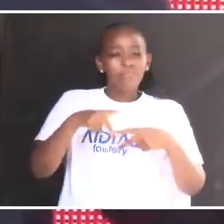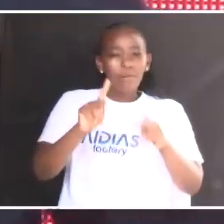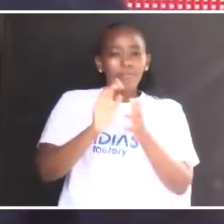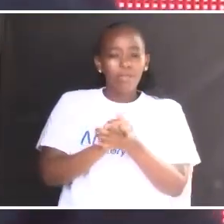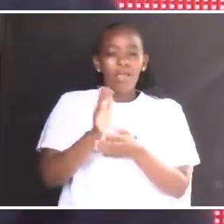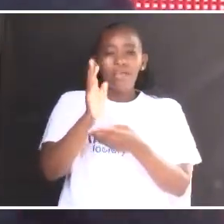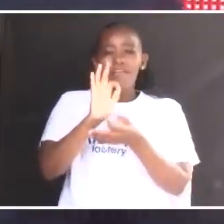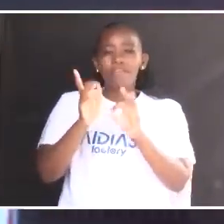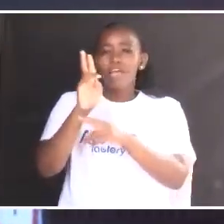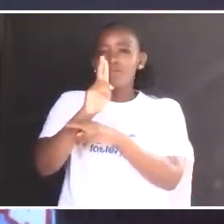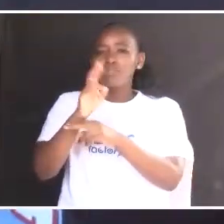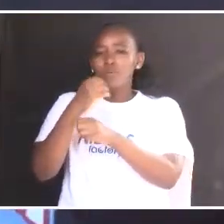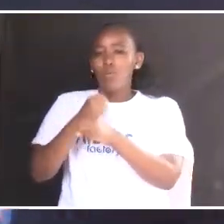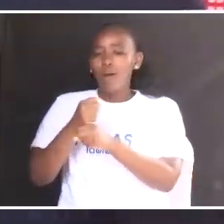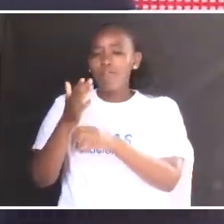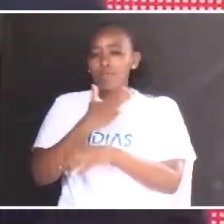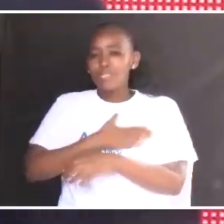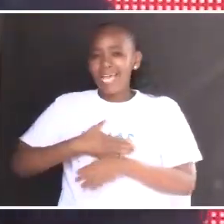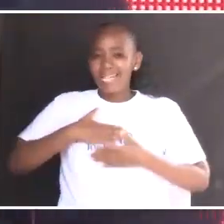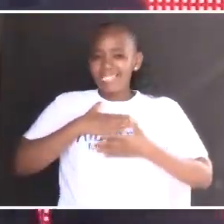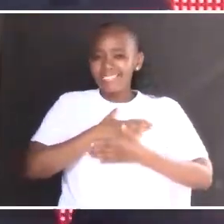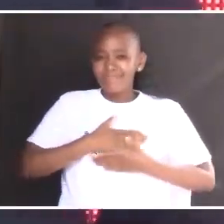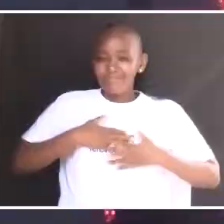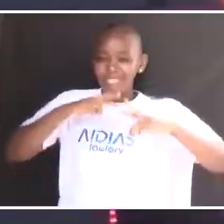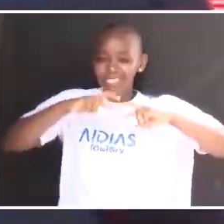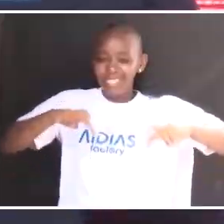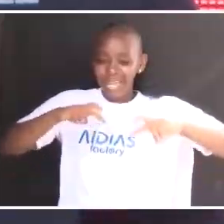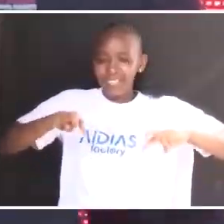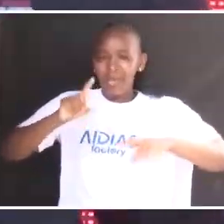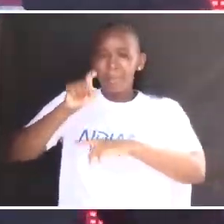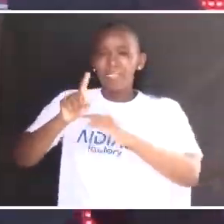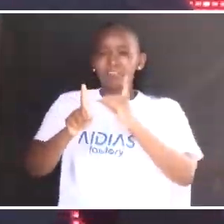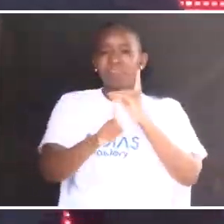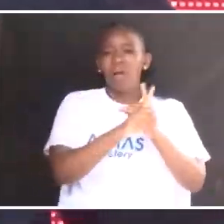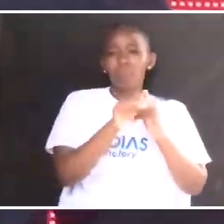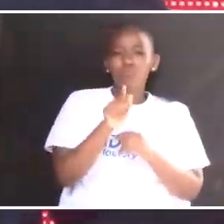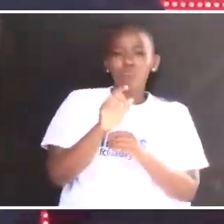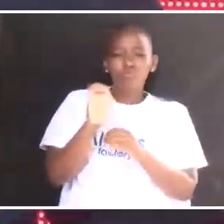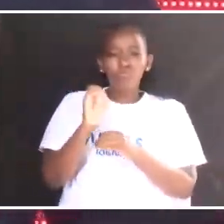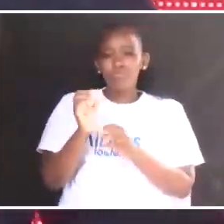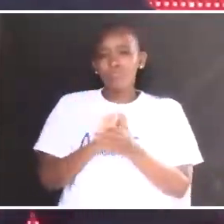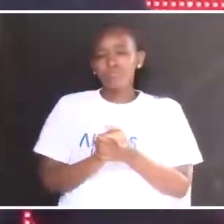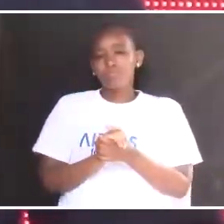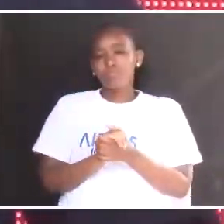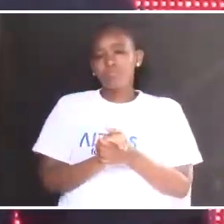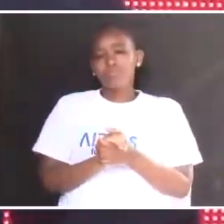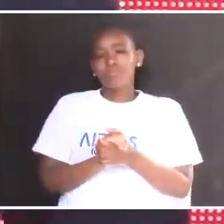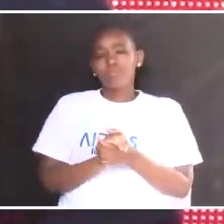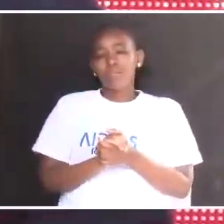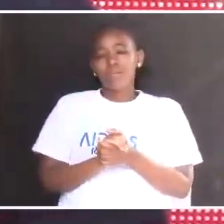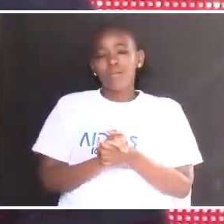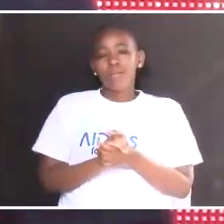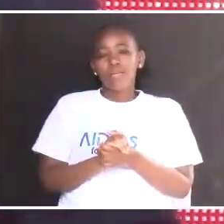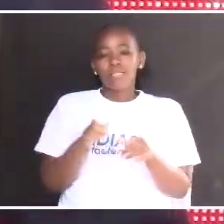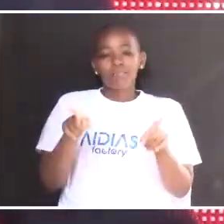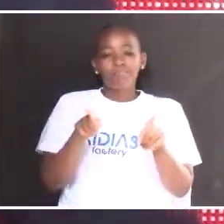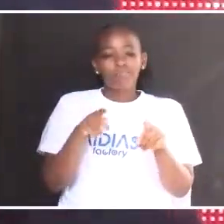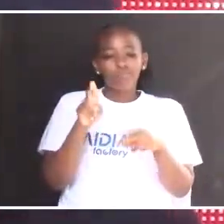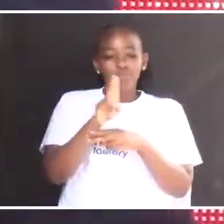they are using that work for scientific research, they don't have to come to you, as long as, we call these fair dealing